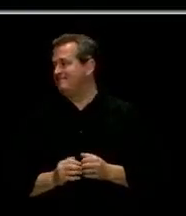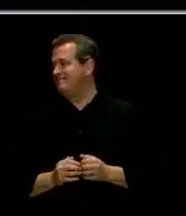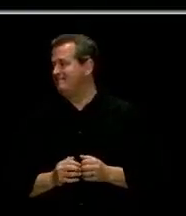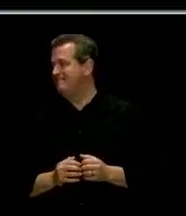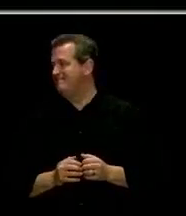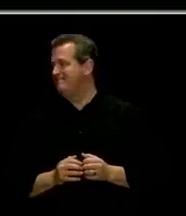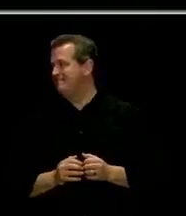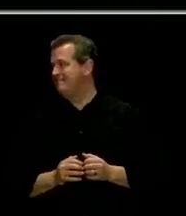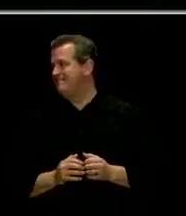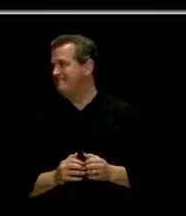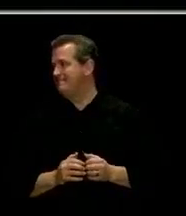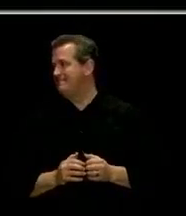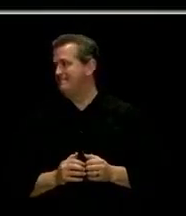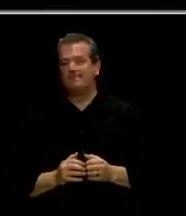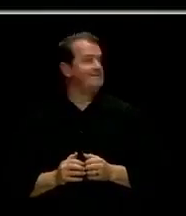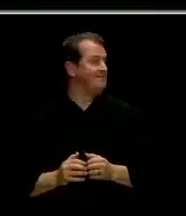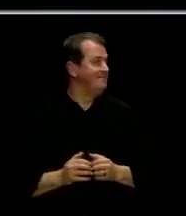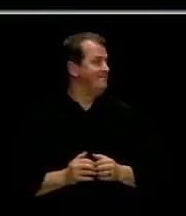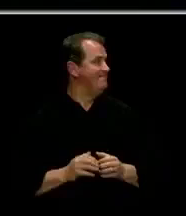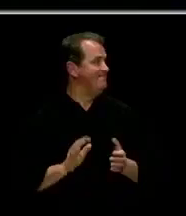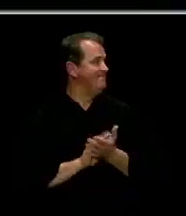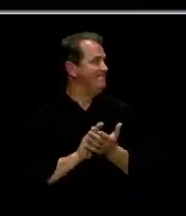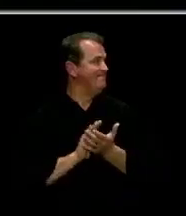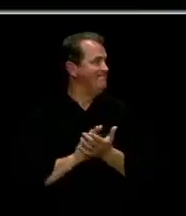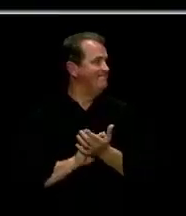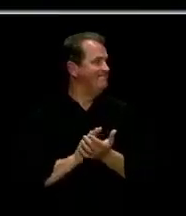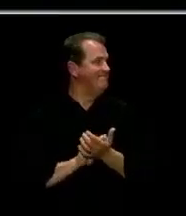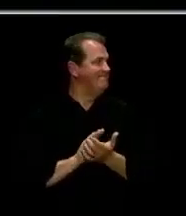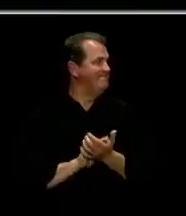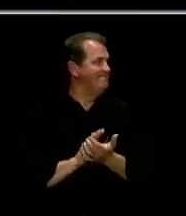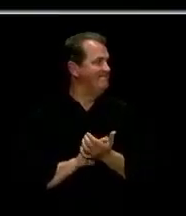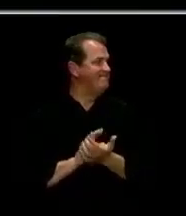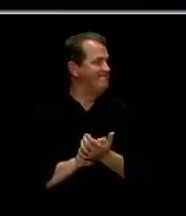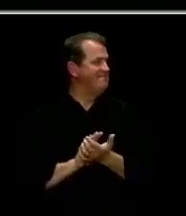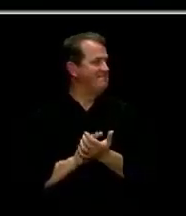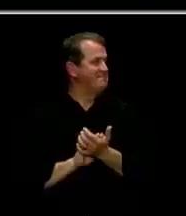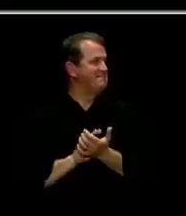Oh, this one says she's got it. Okay.